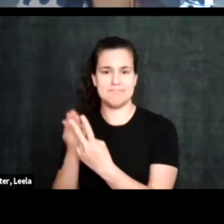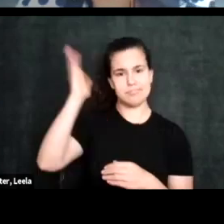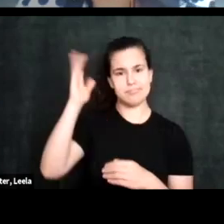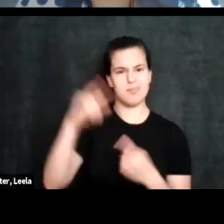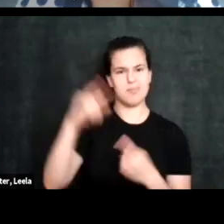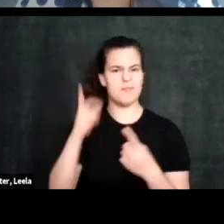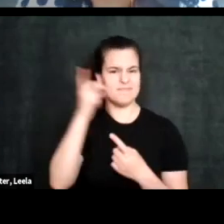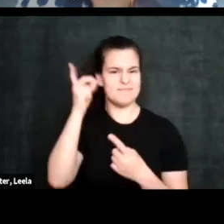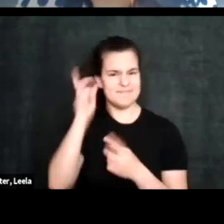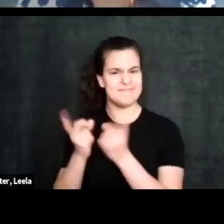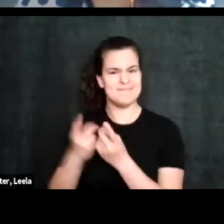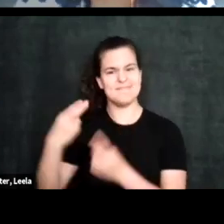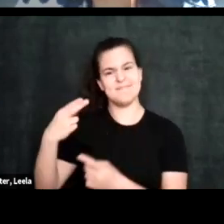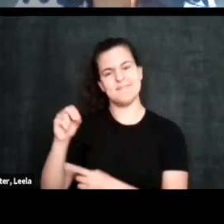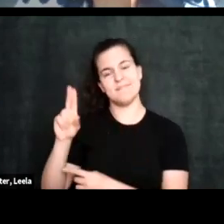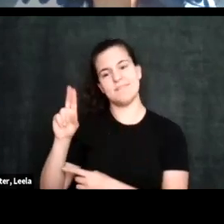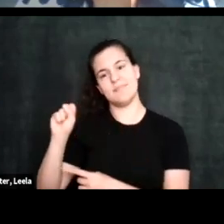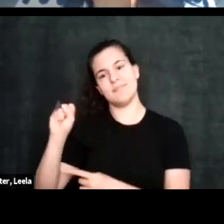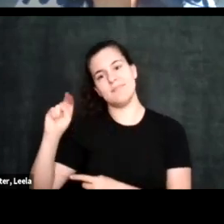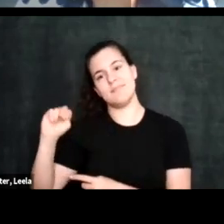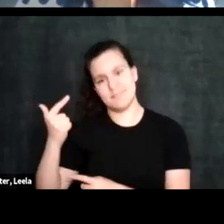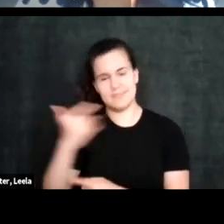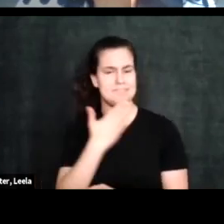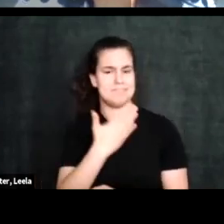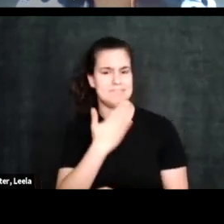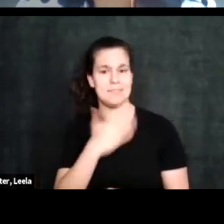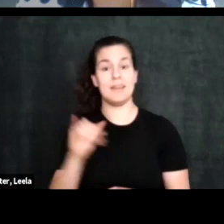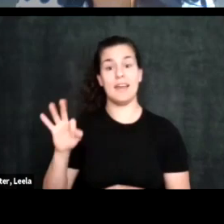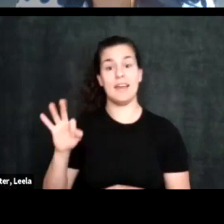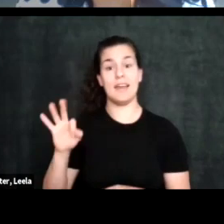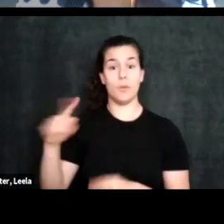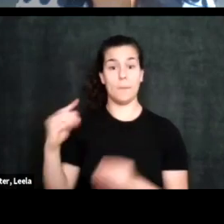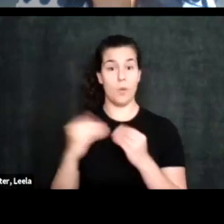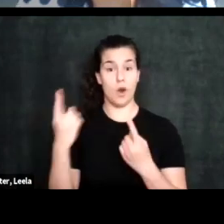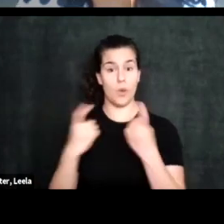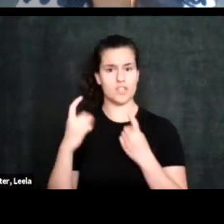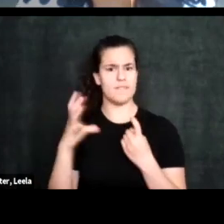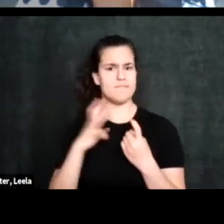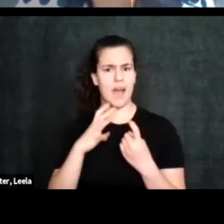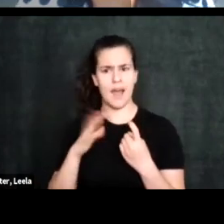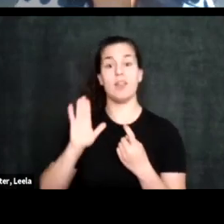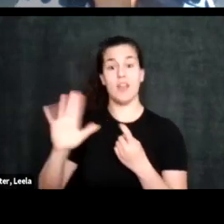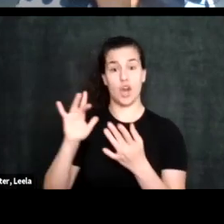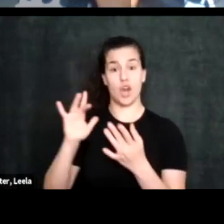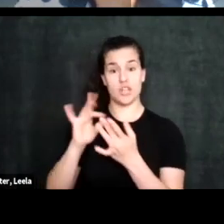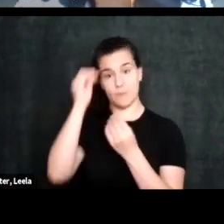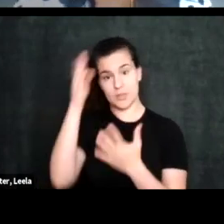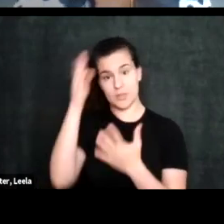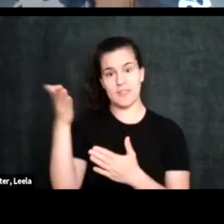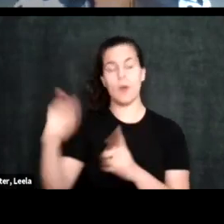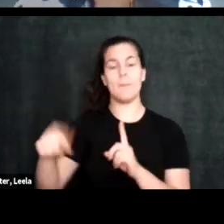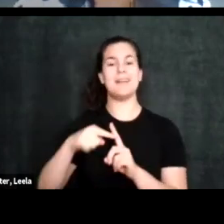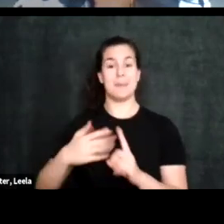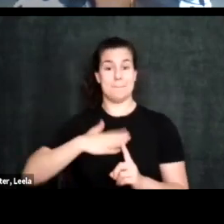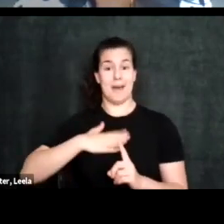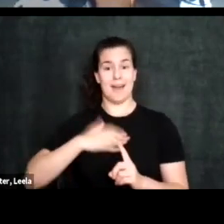and sharing this information. If you guys have any additional questions, their contact information is on the screen. I will also drop my contact